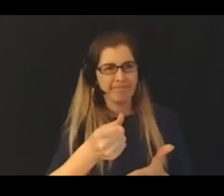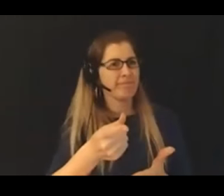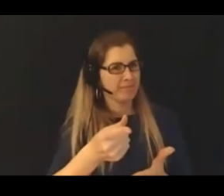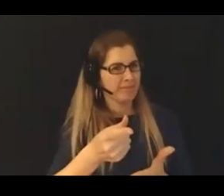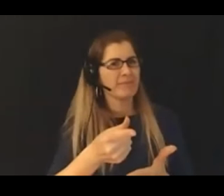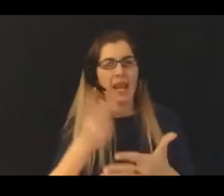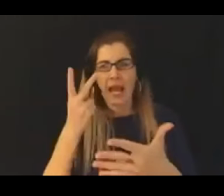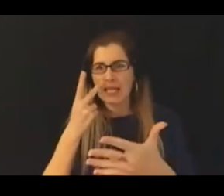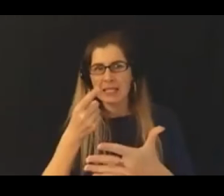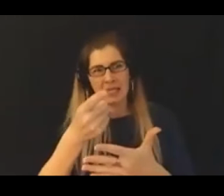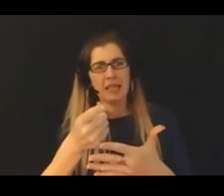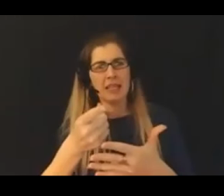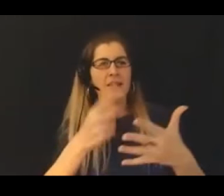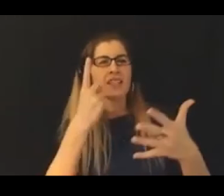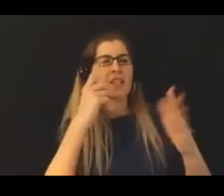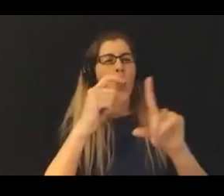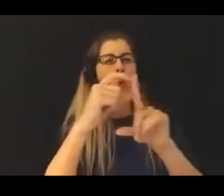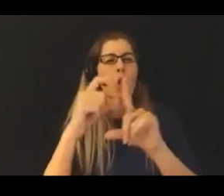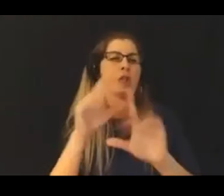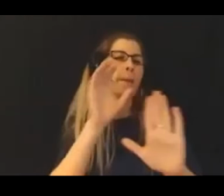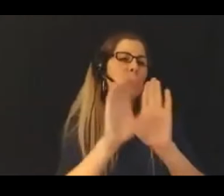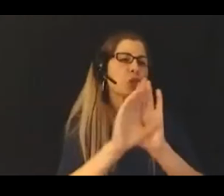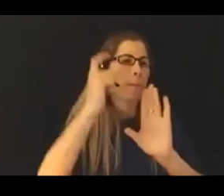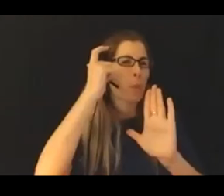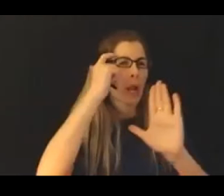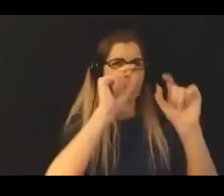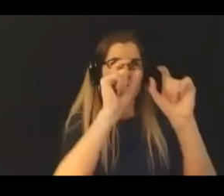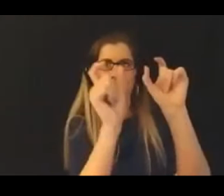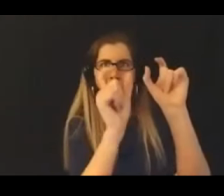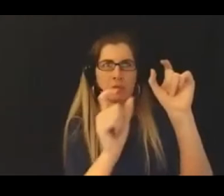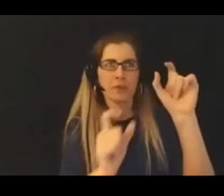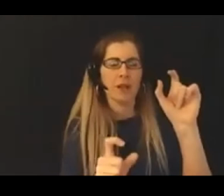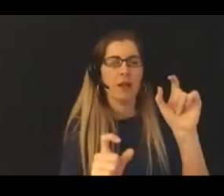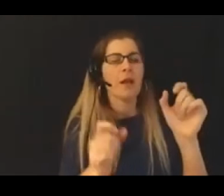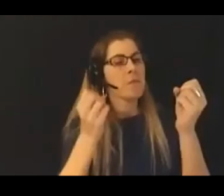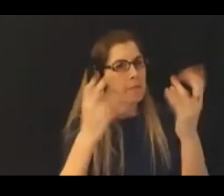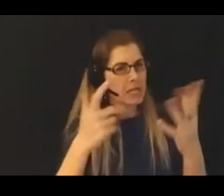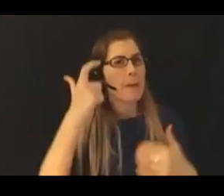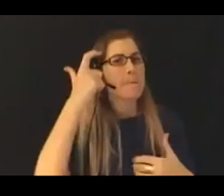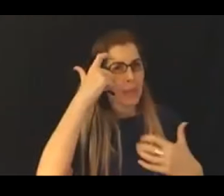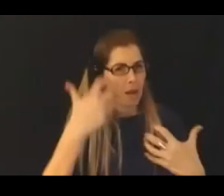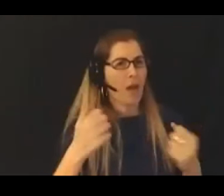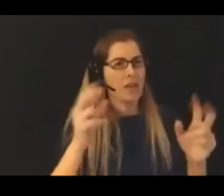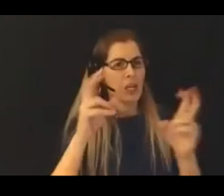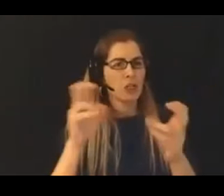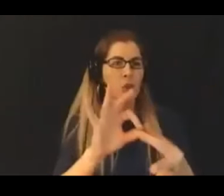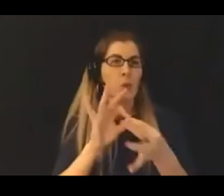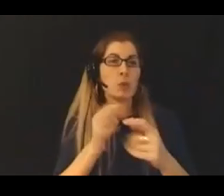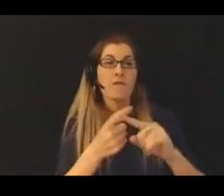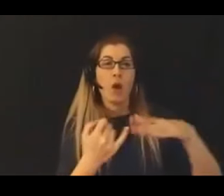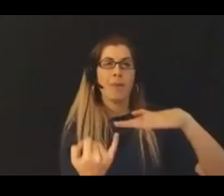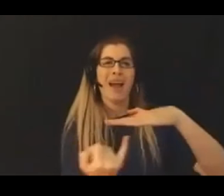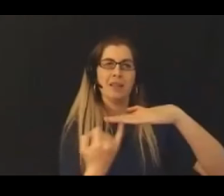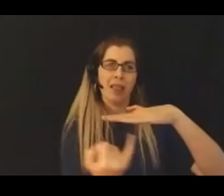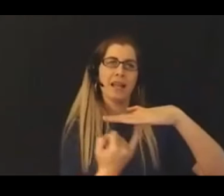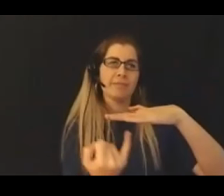all these words here, right? A lot of mental health issues stem from being socially isolated. And so we're